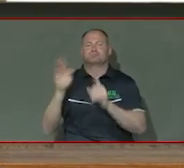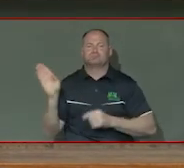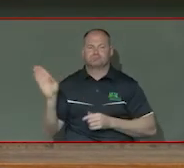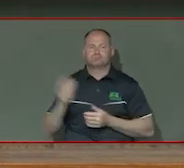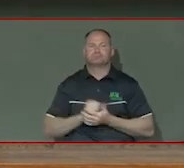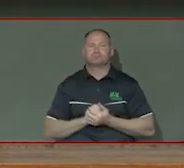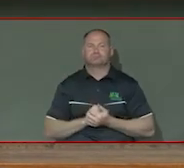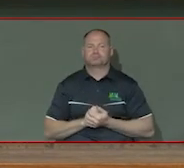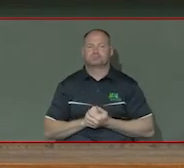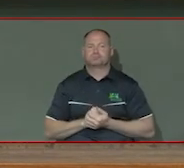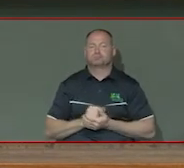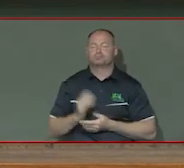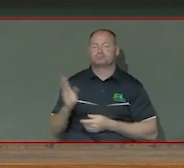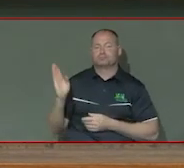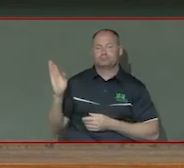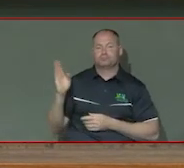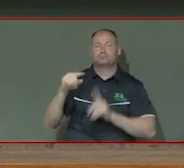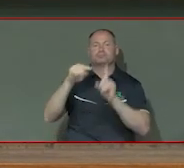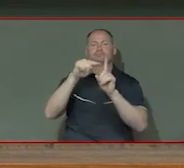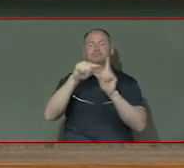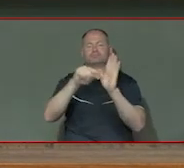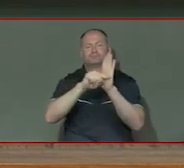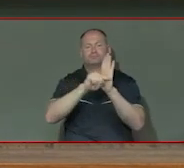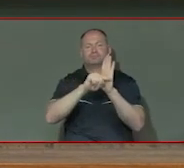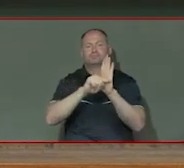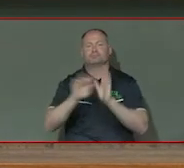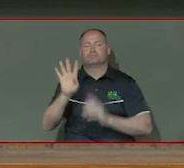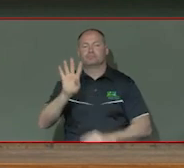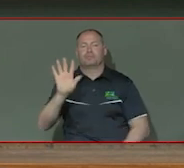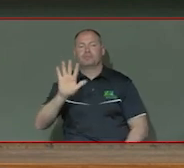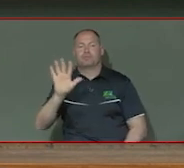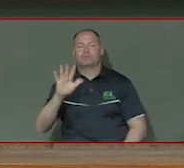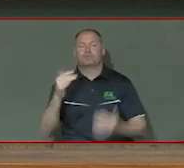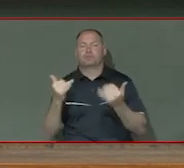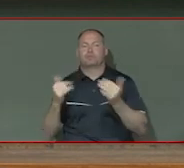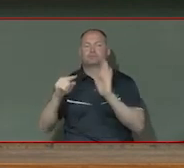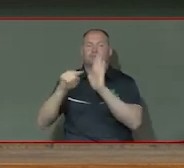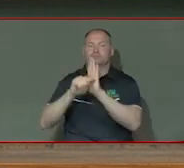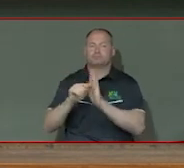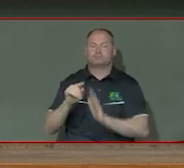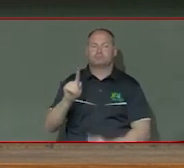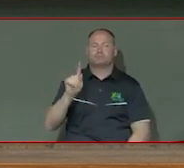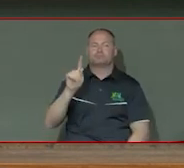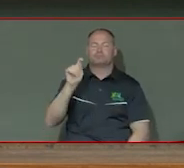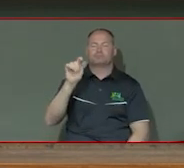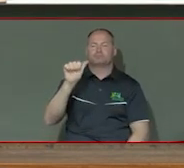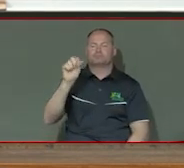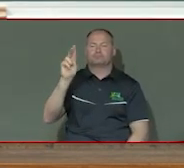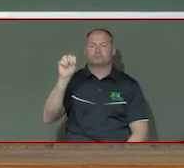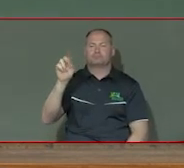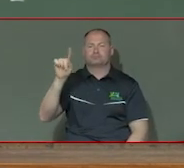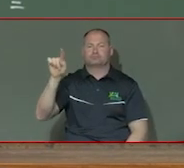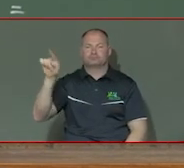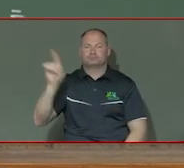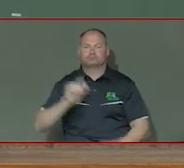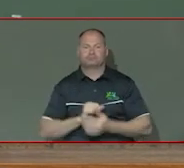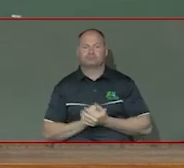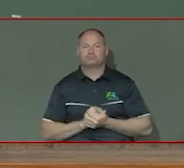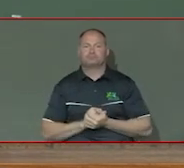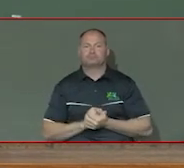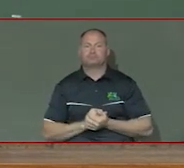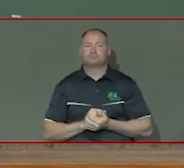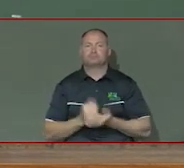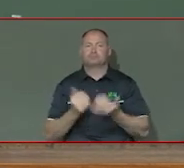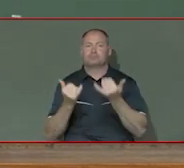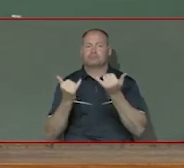theta, fourth quadrant, tan is negative in the fourth quadrant, so it's negative tan of theta. Let's look at the compound angle.